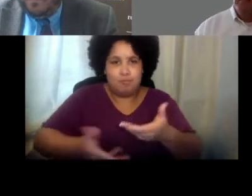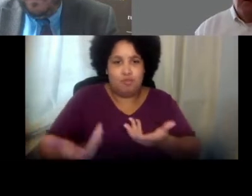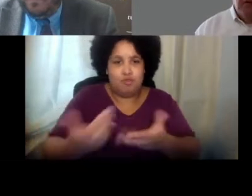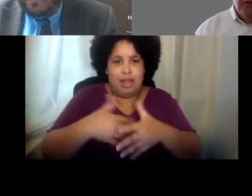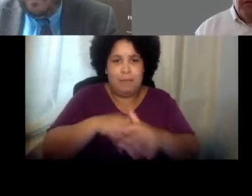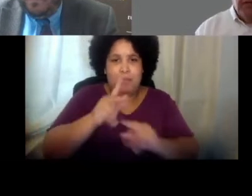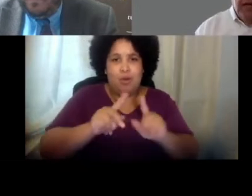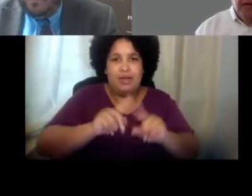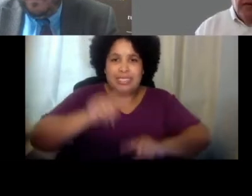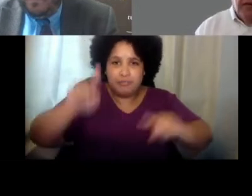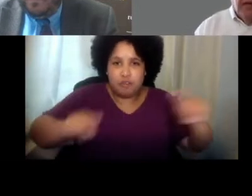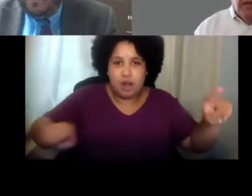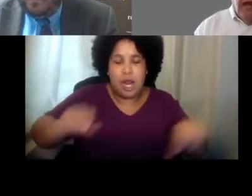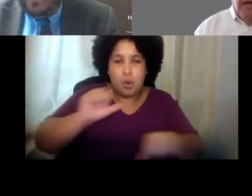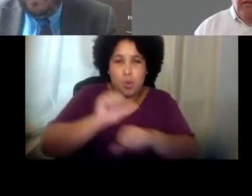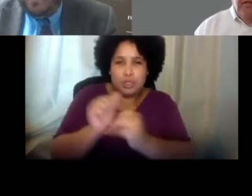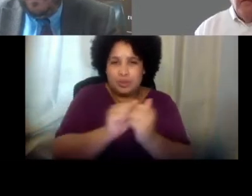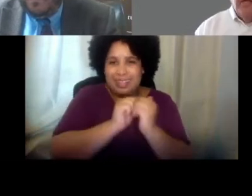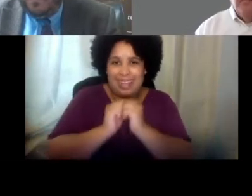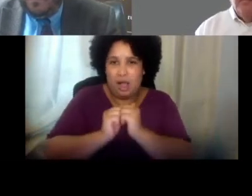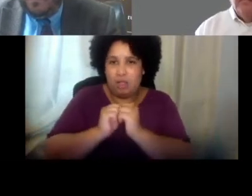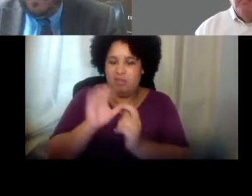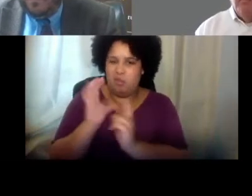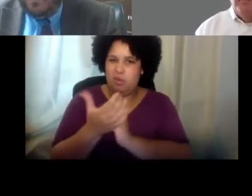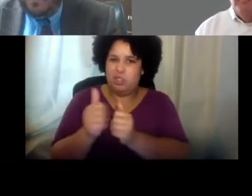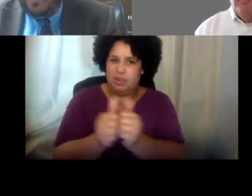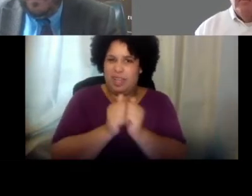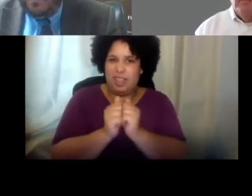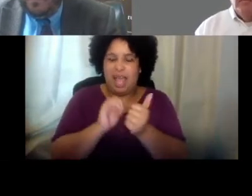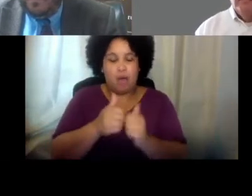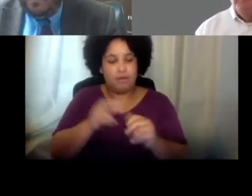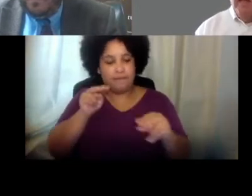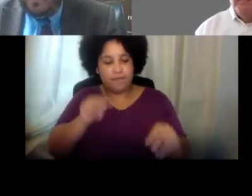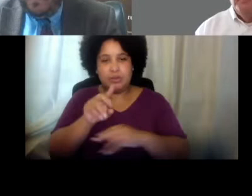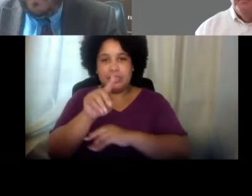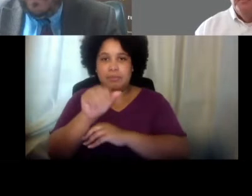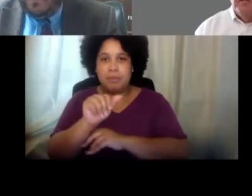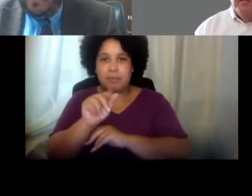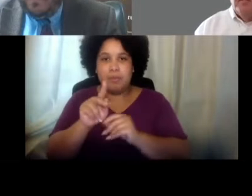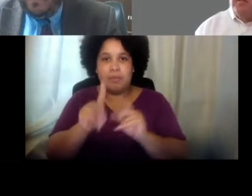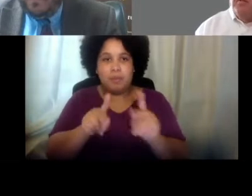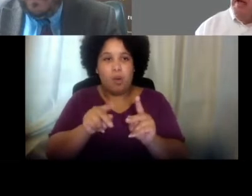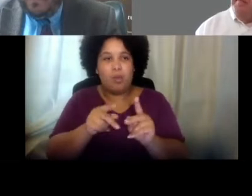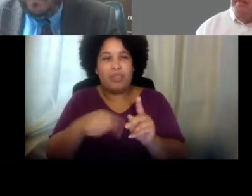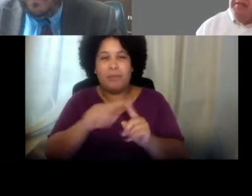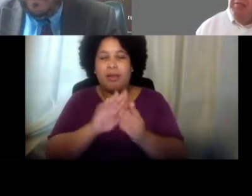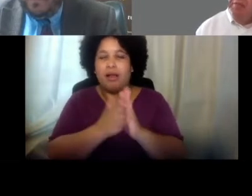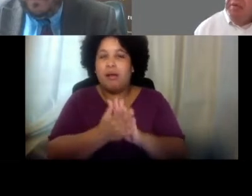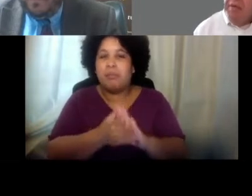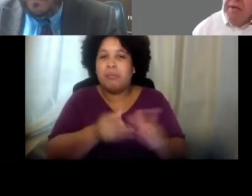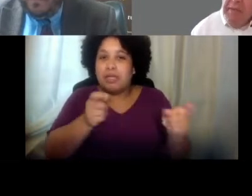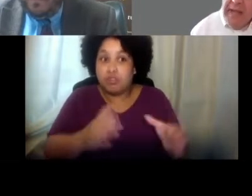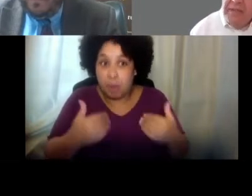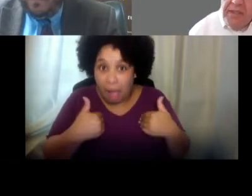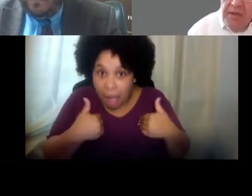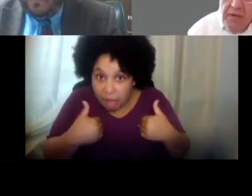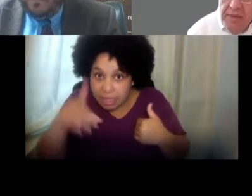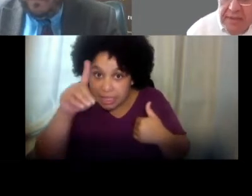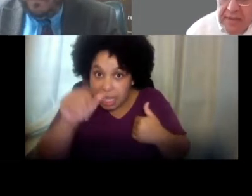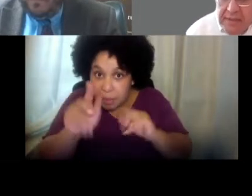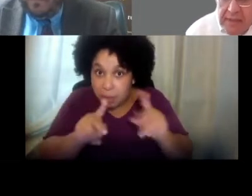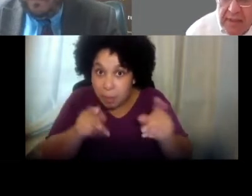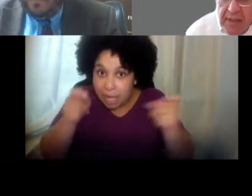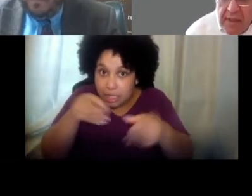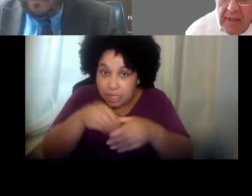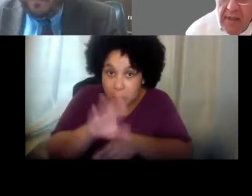work in a culture together? How do you look at your disabled people as managers? Do you have disabled people that are managing in your